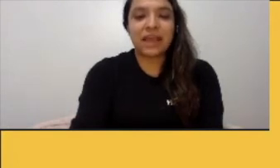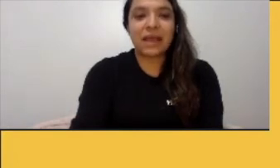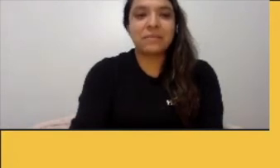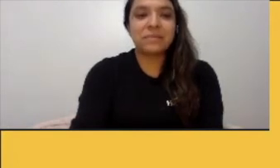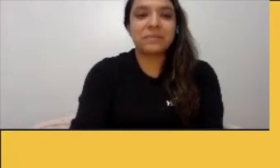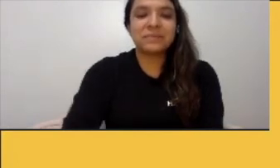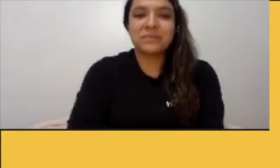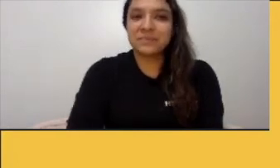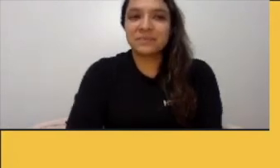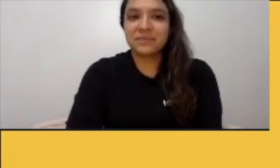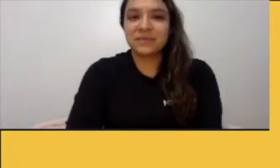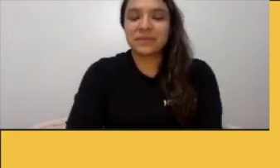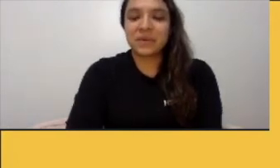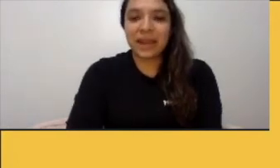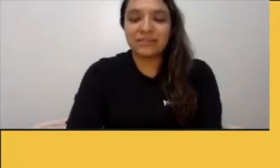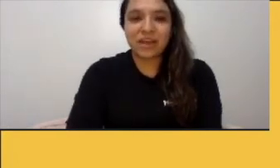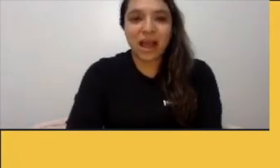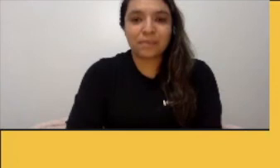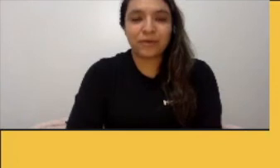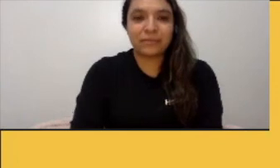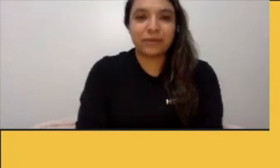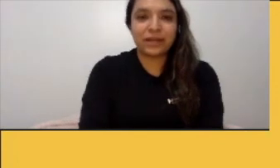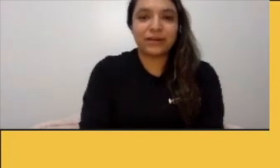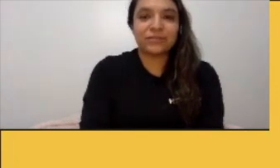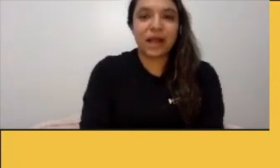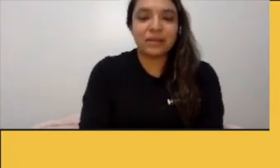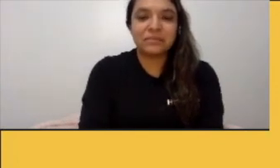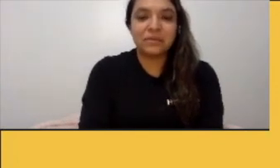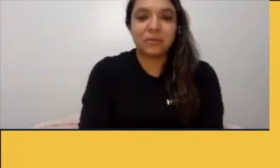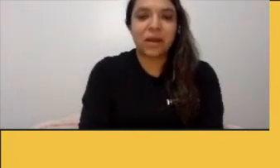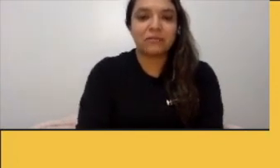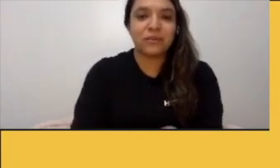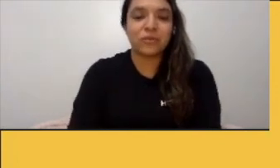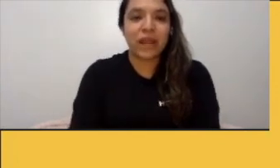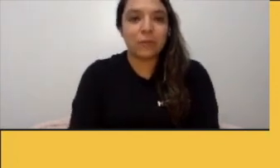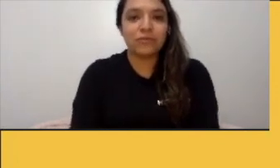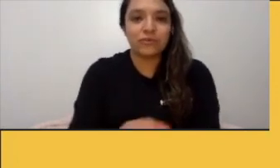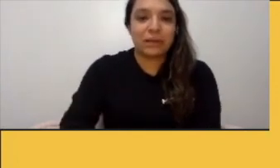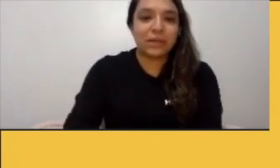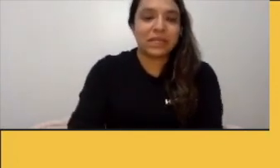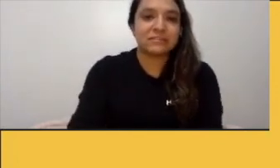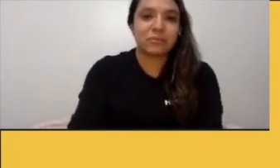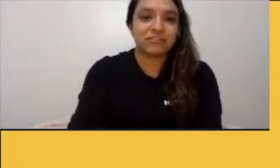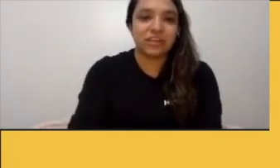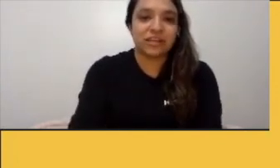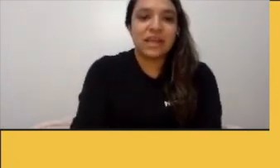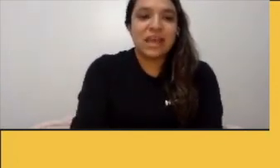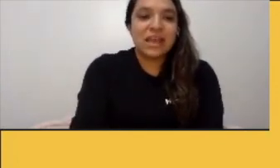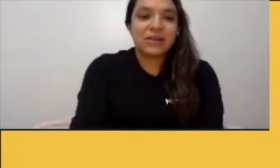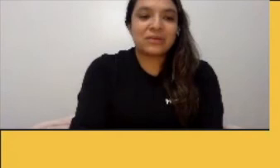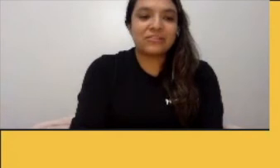King Sam." Great job, great readers. I am so proud of you. You were able to read with